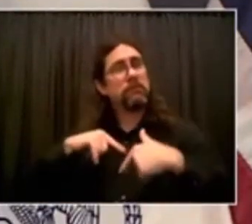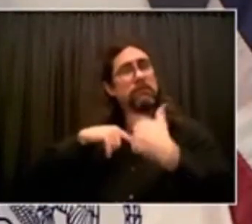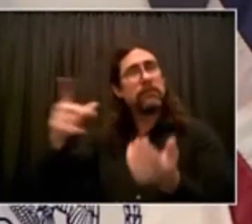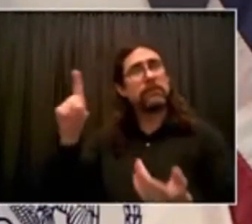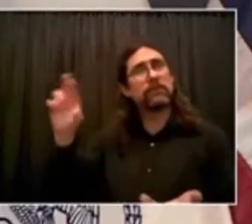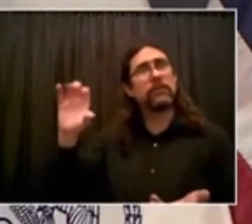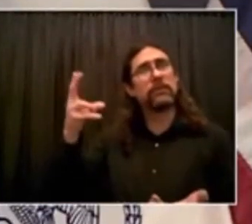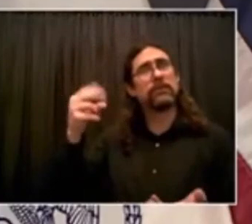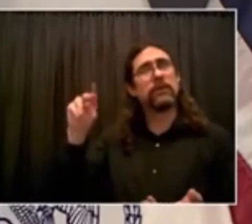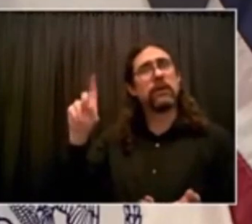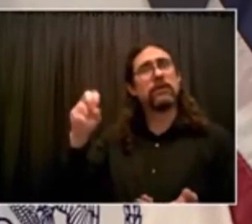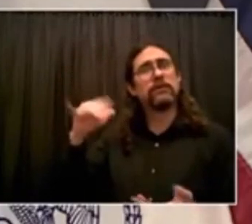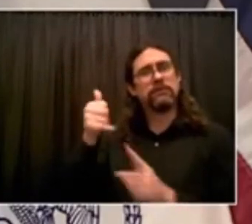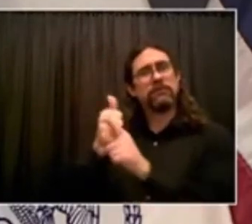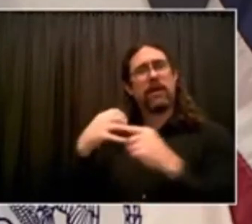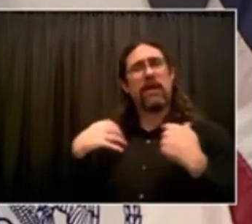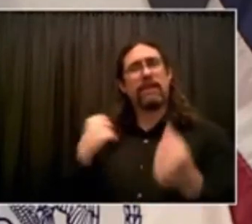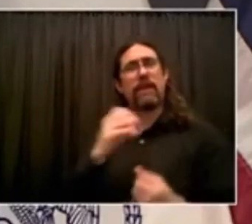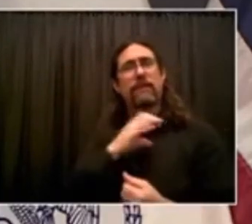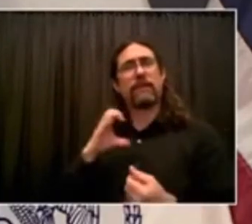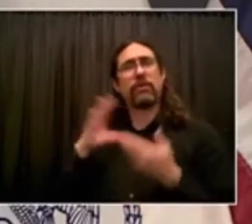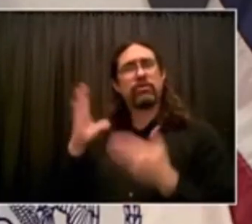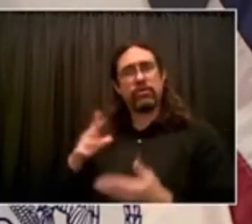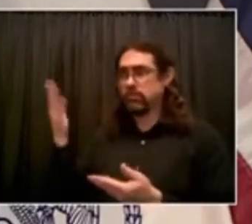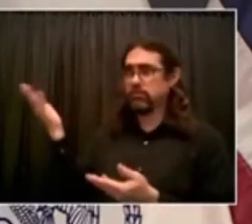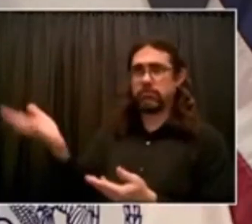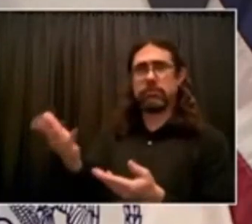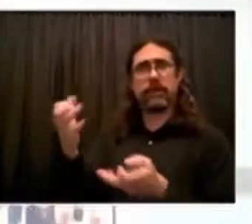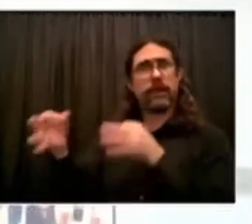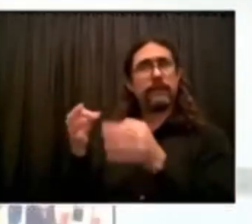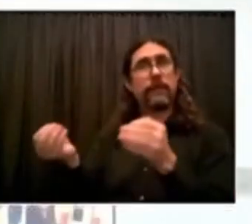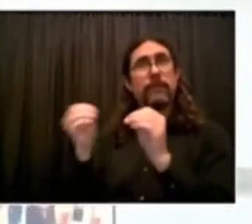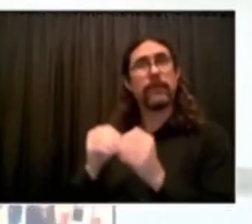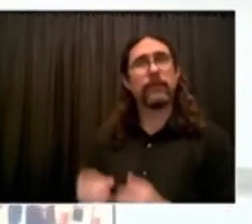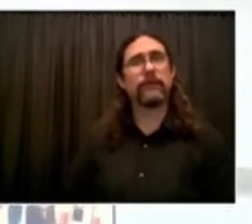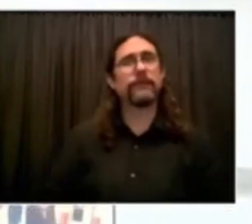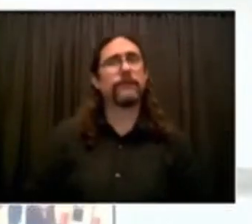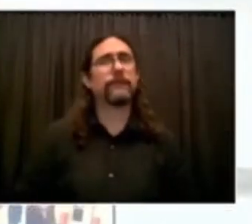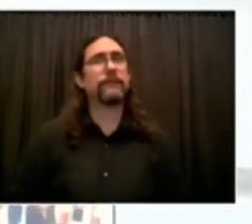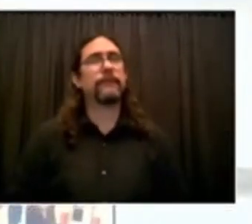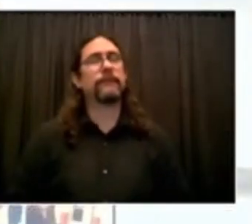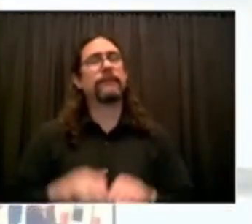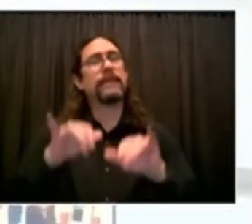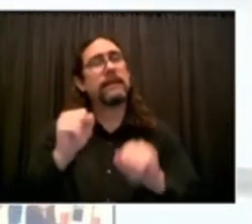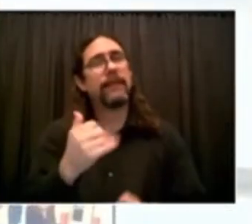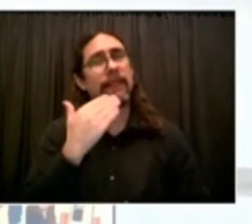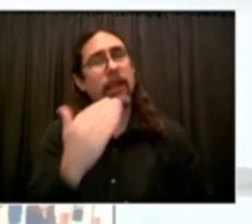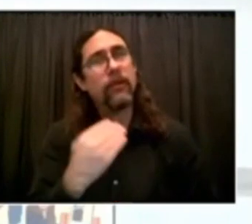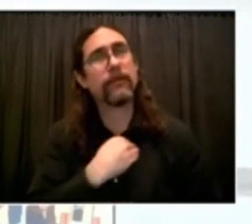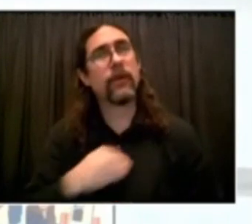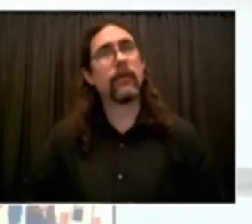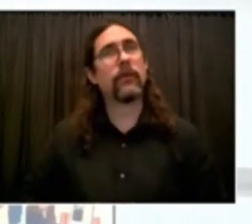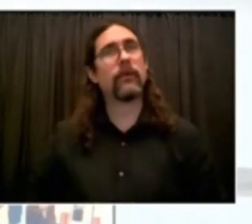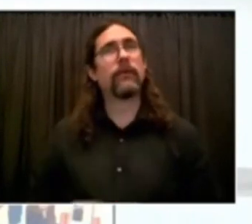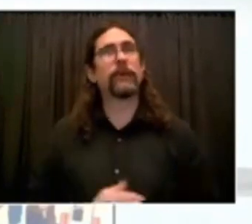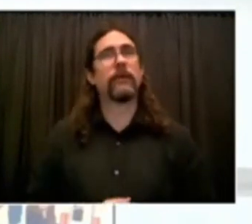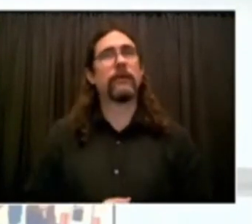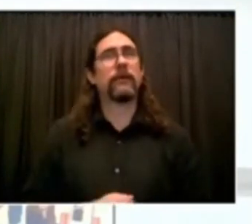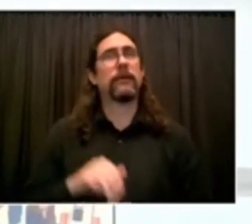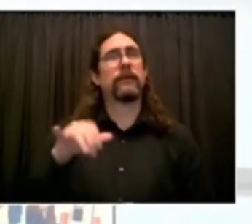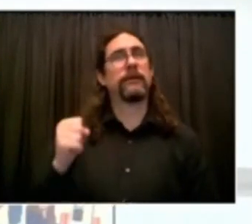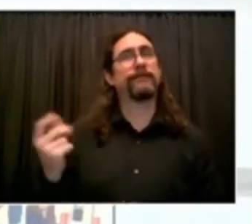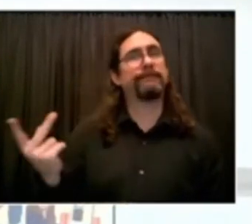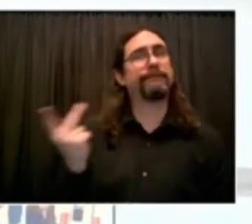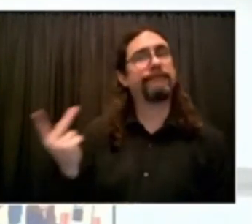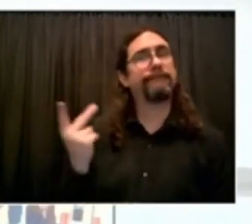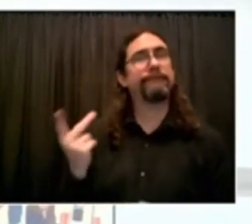Thank you so much, Mr. Mayor. When we were thinking through these major new policies announced today, we had a few